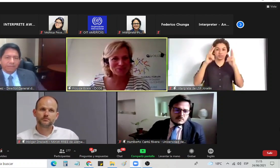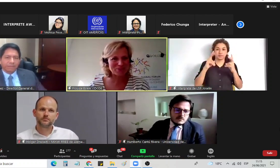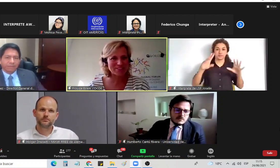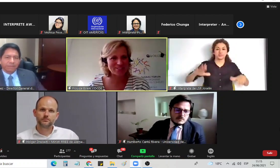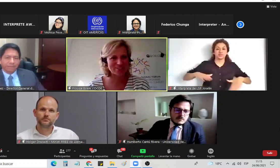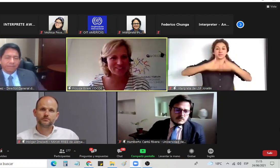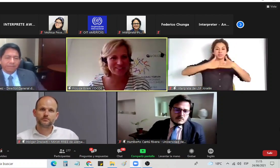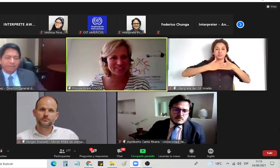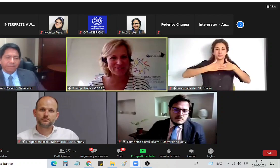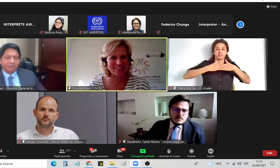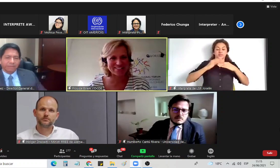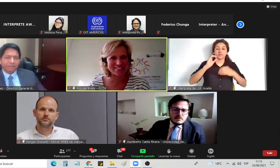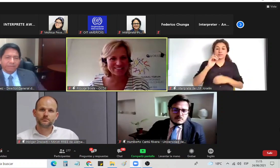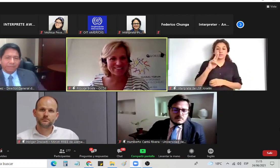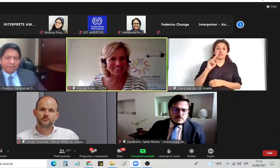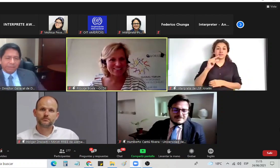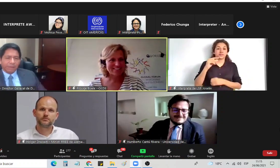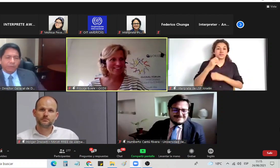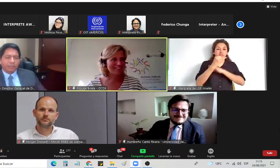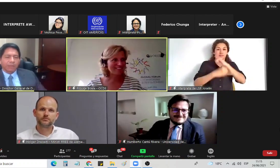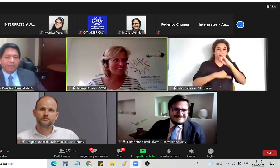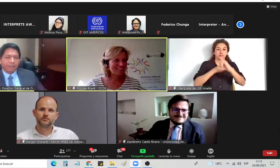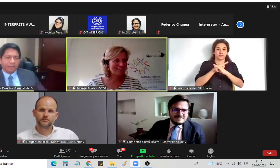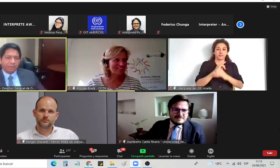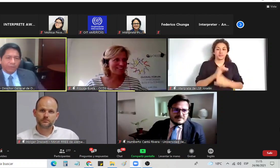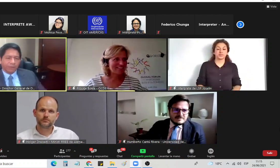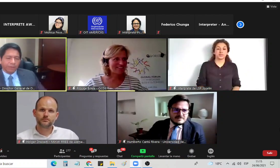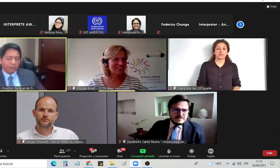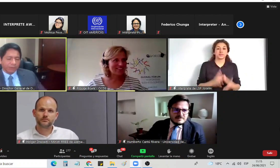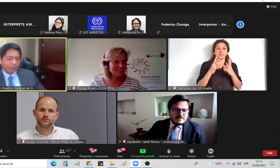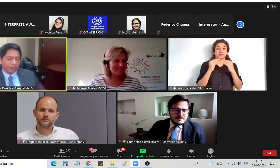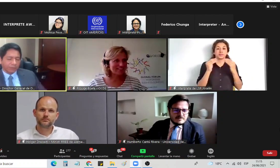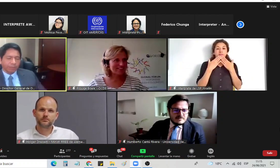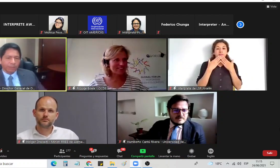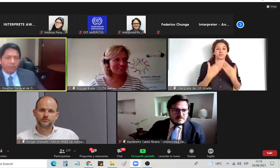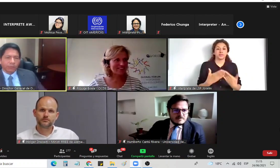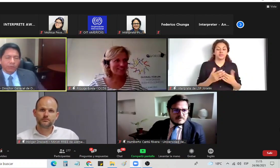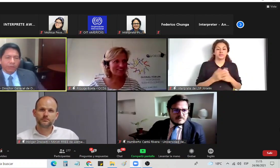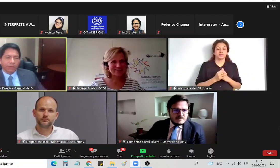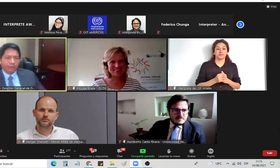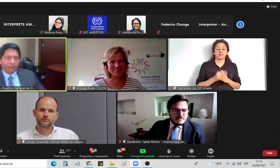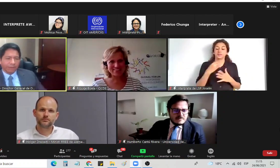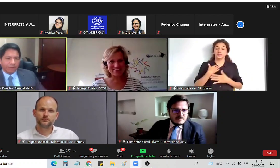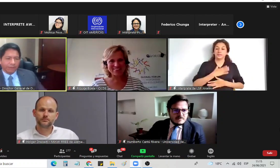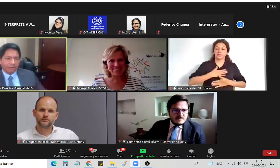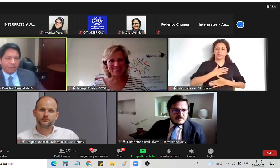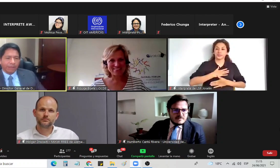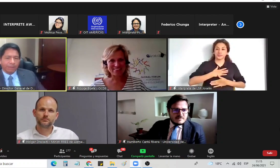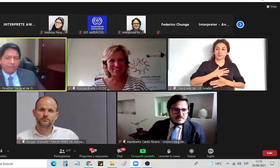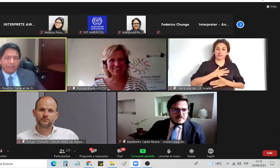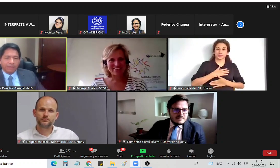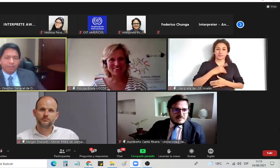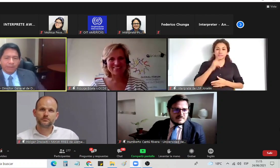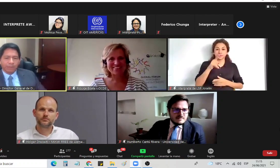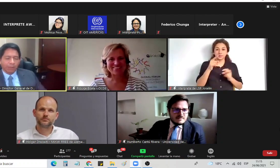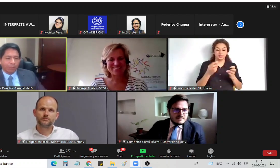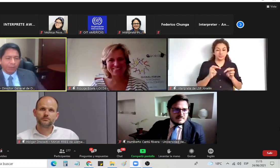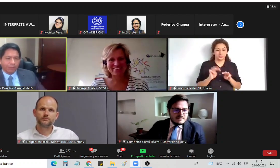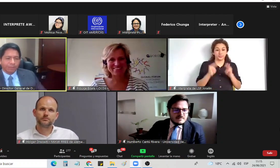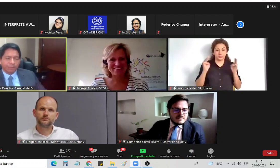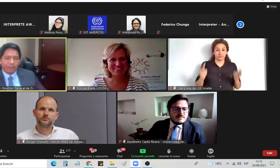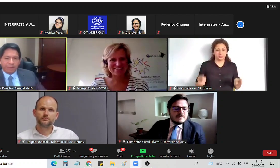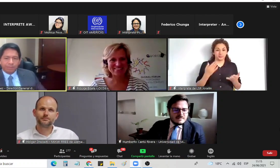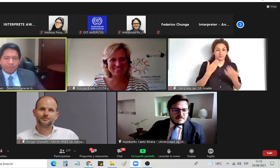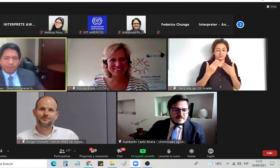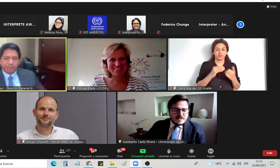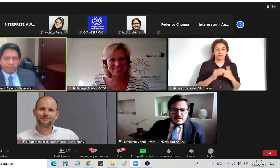points on a partnership with the organization international organizations thank you thank you fragrance it has been a pleasure to have you